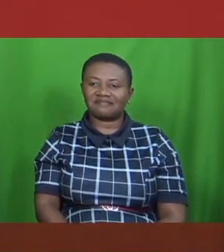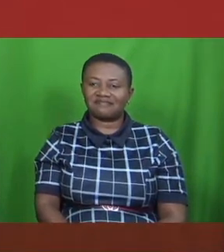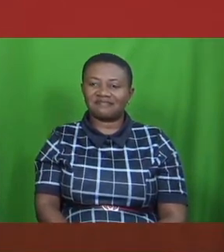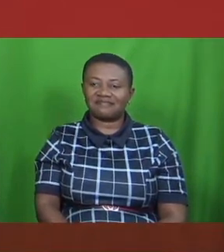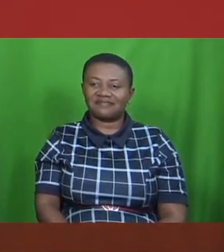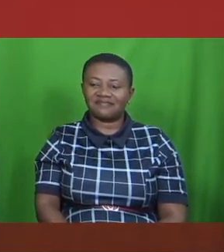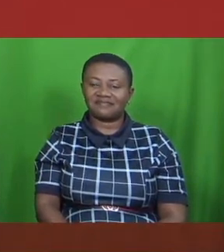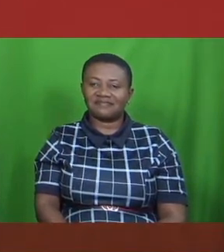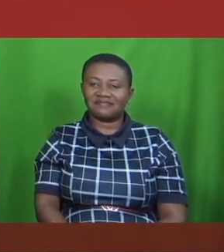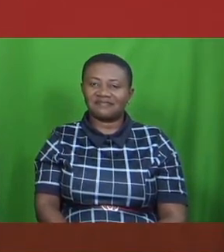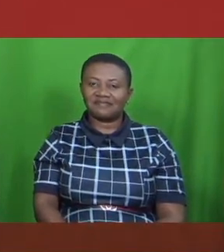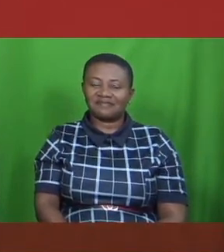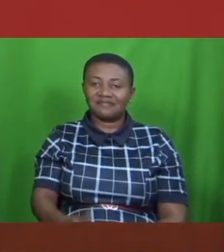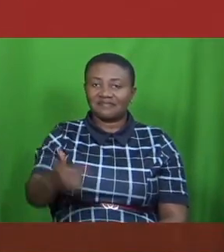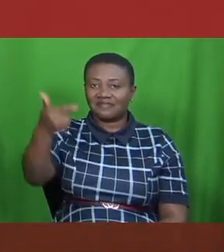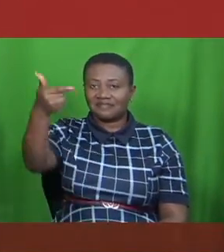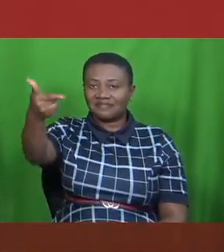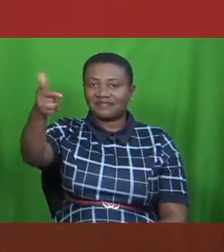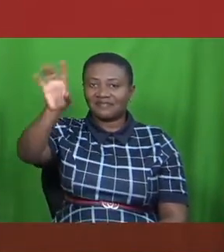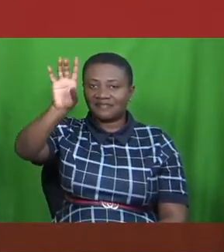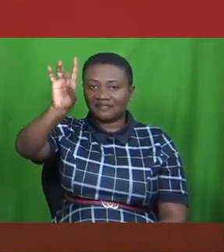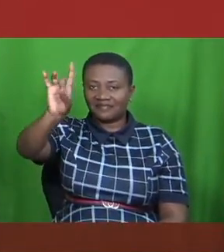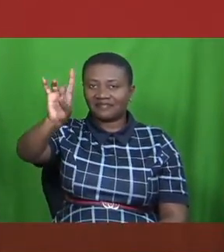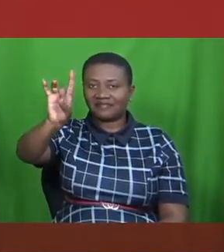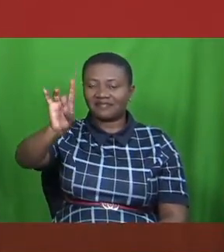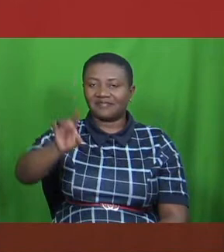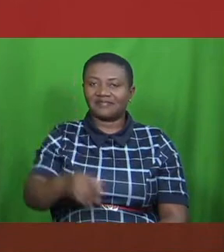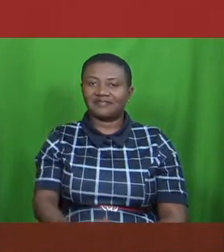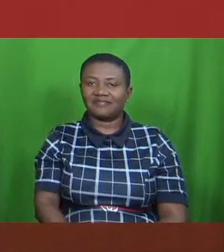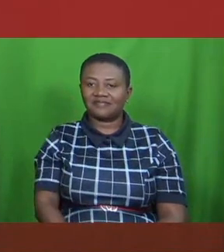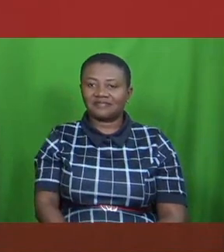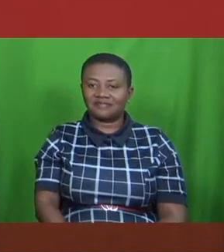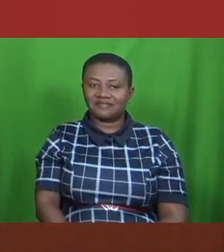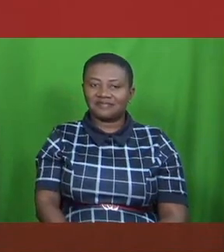Page 28.